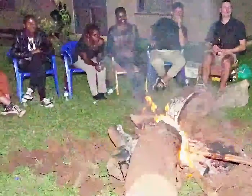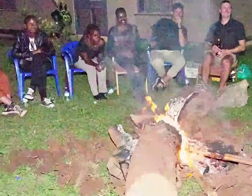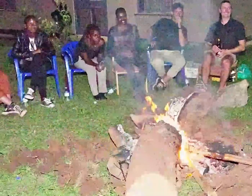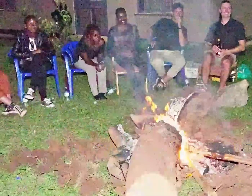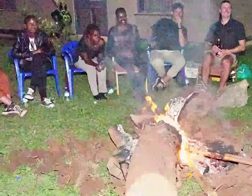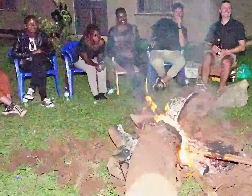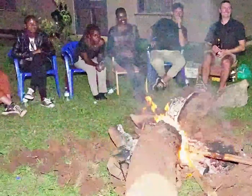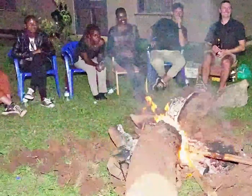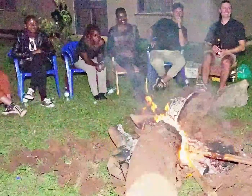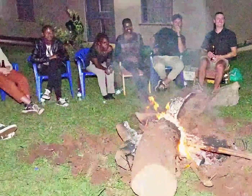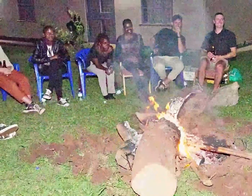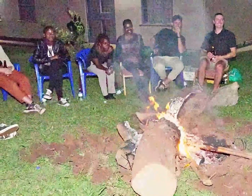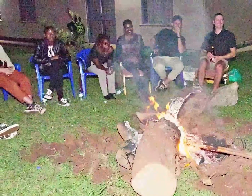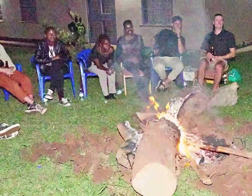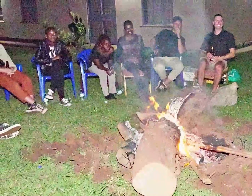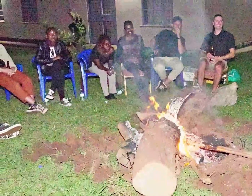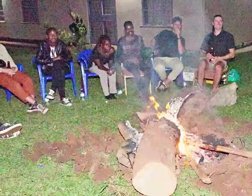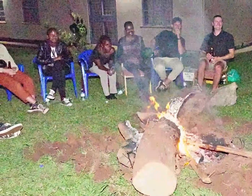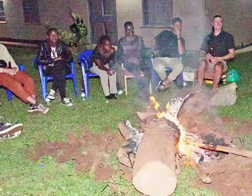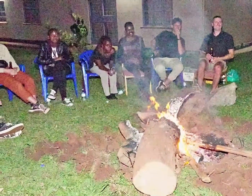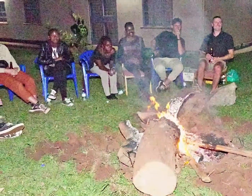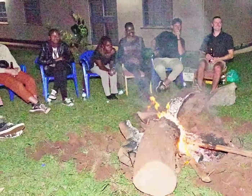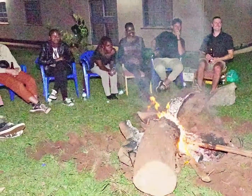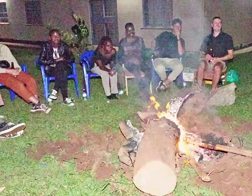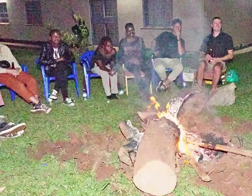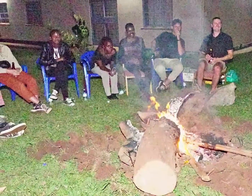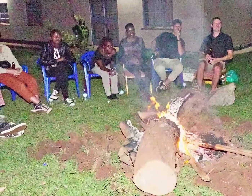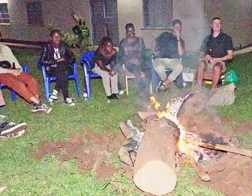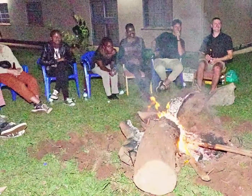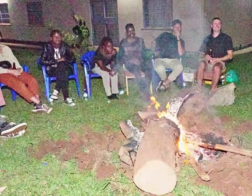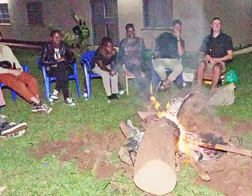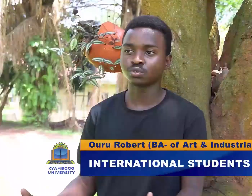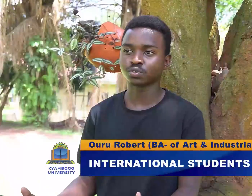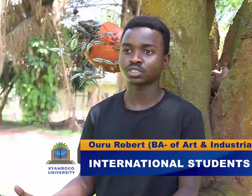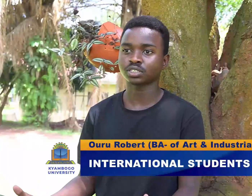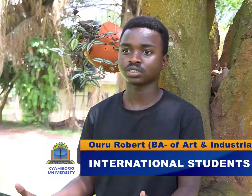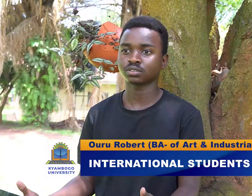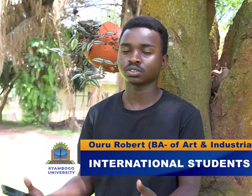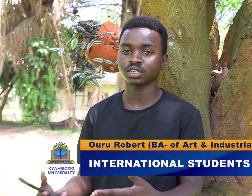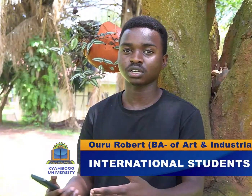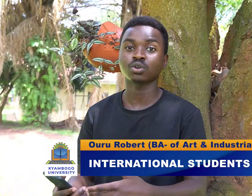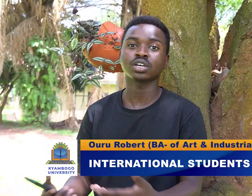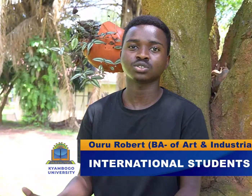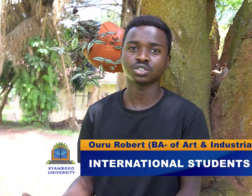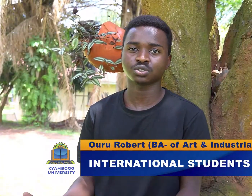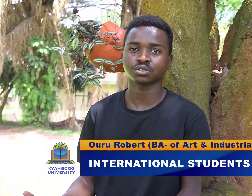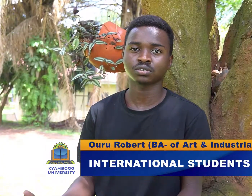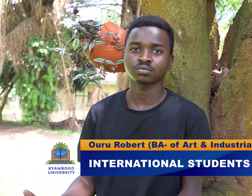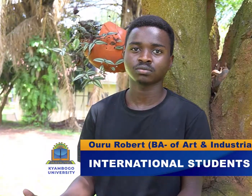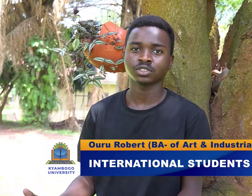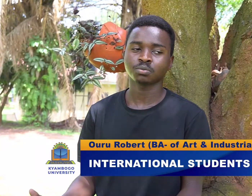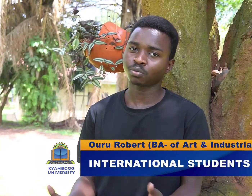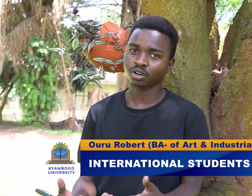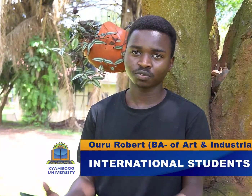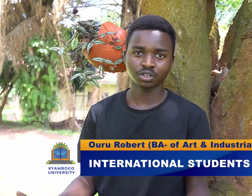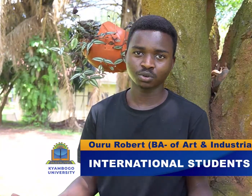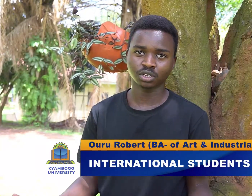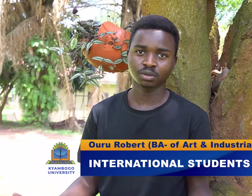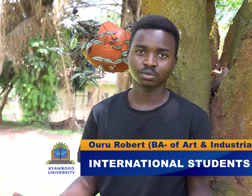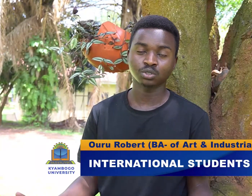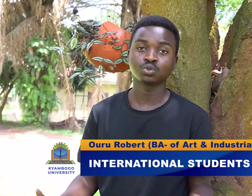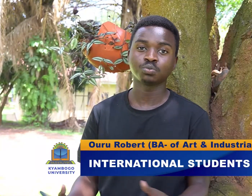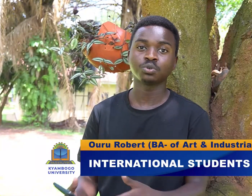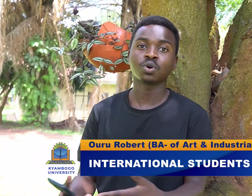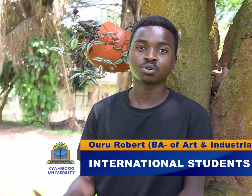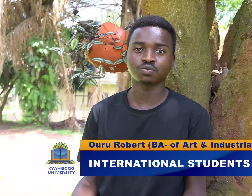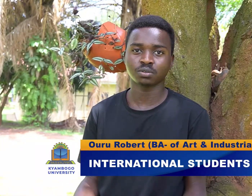the place, enjoy the cultures. You'll never face, even if you're someone who faces what I can call isolation, people are very